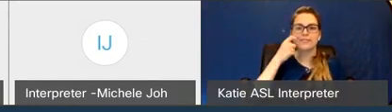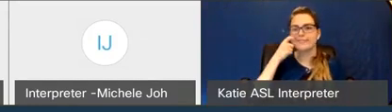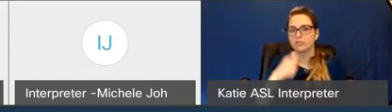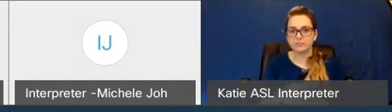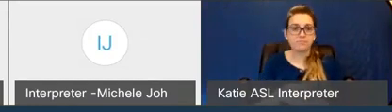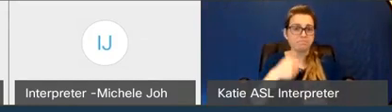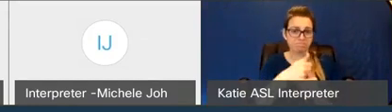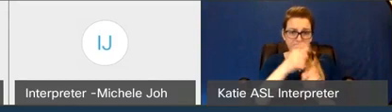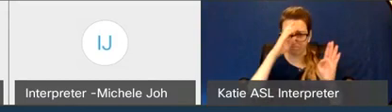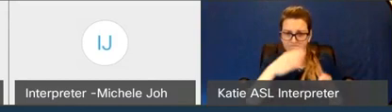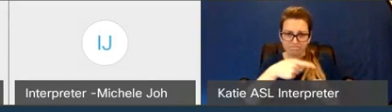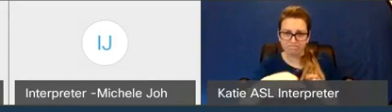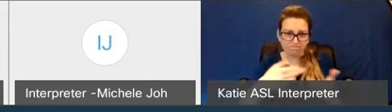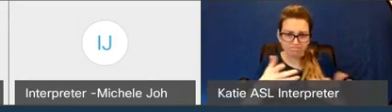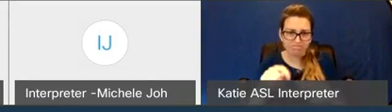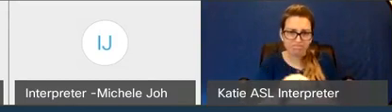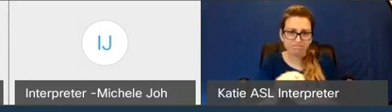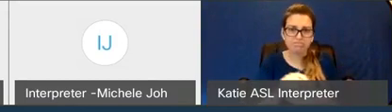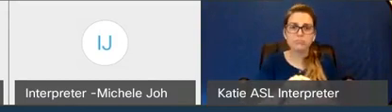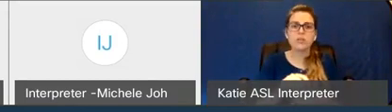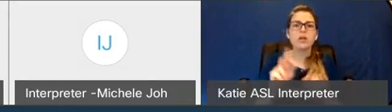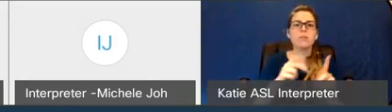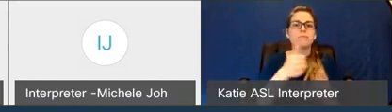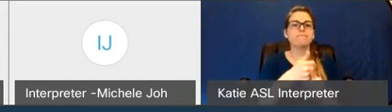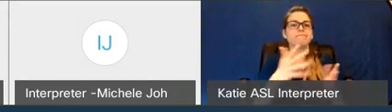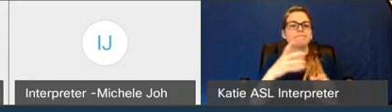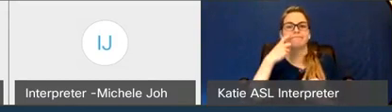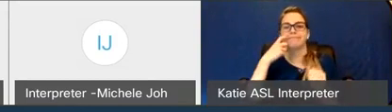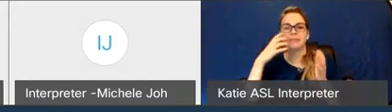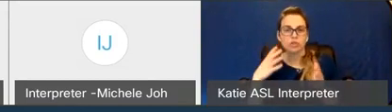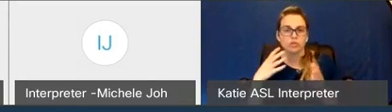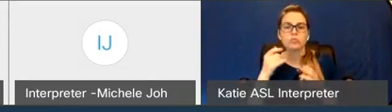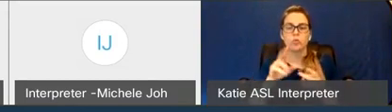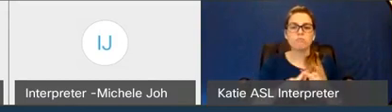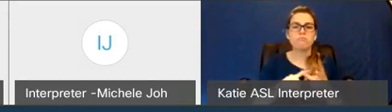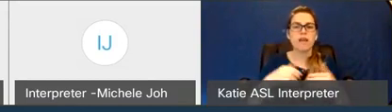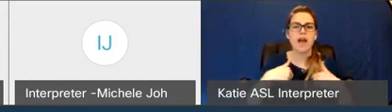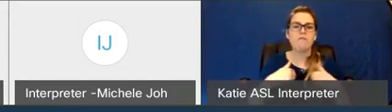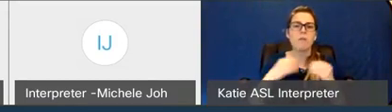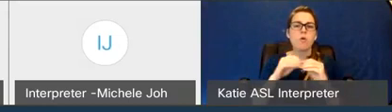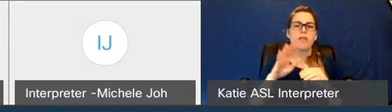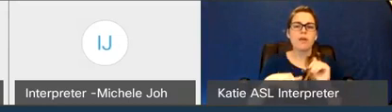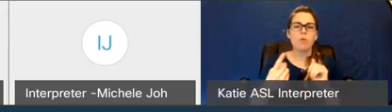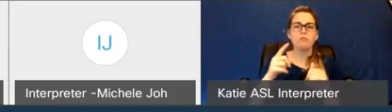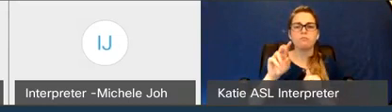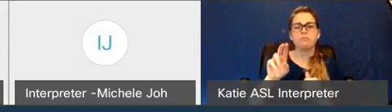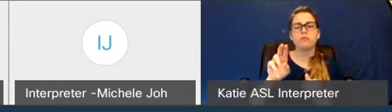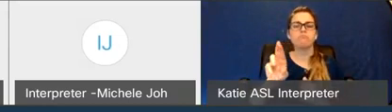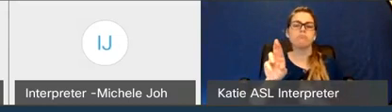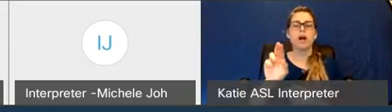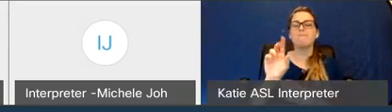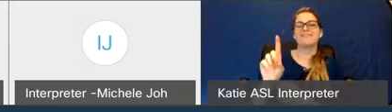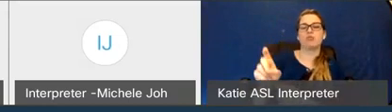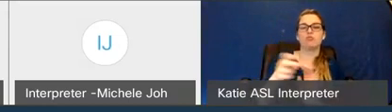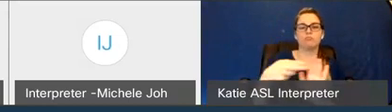addictions and dual diagnoses and serves as consultant in forensic matters, especially drug testing, child custody